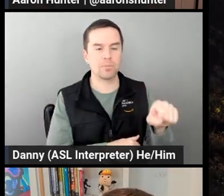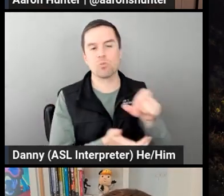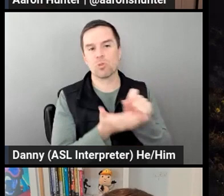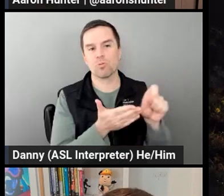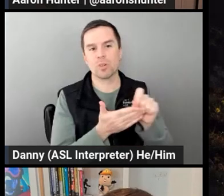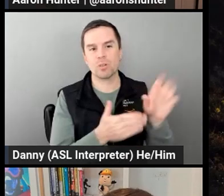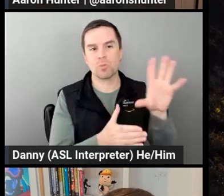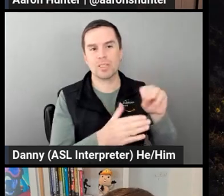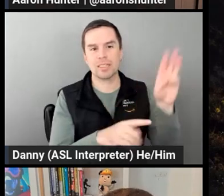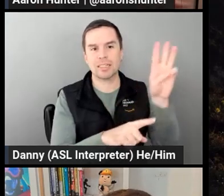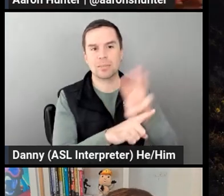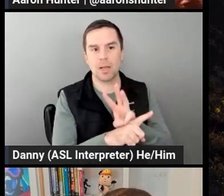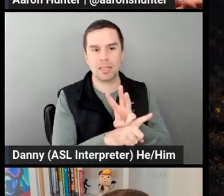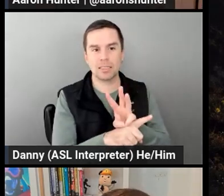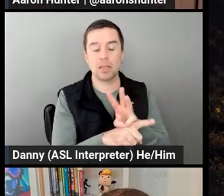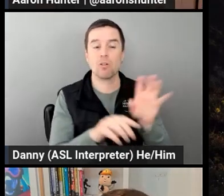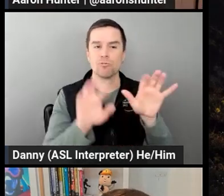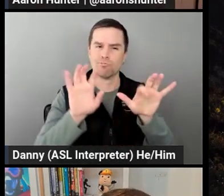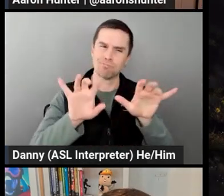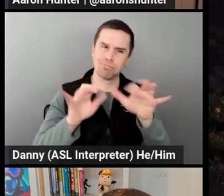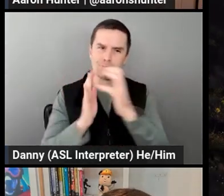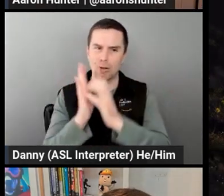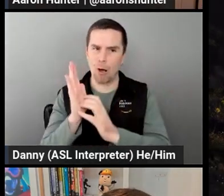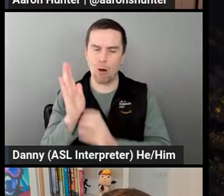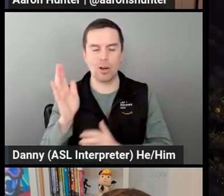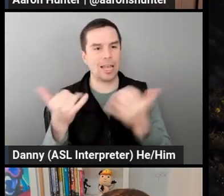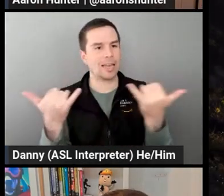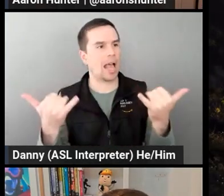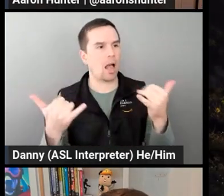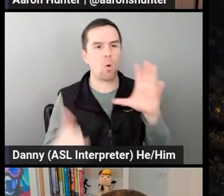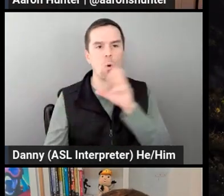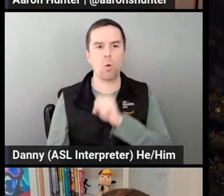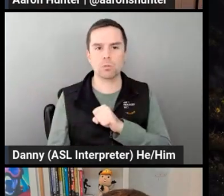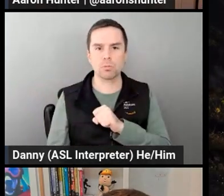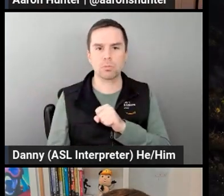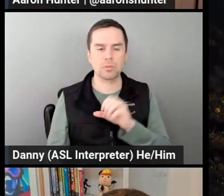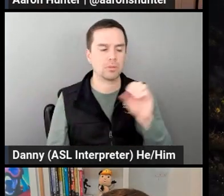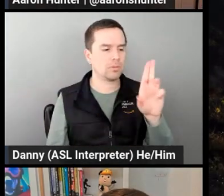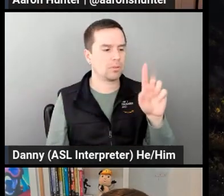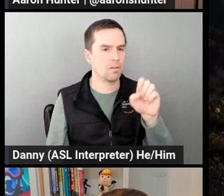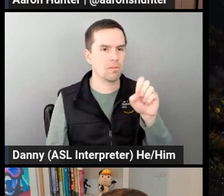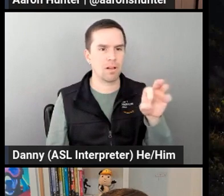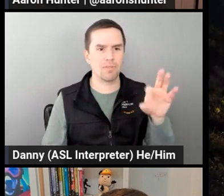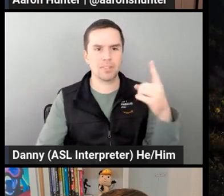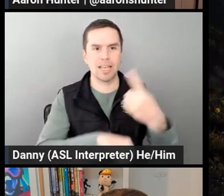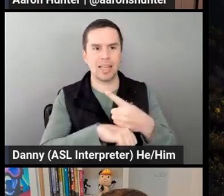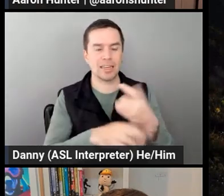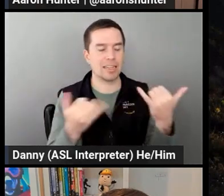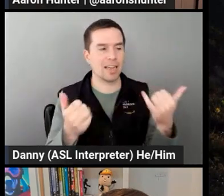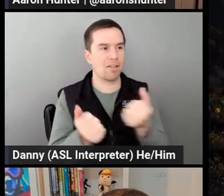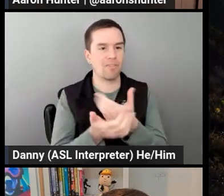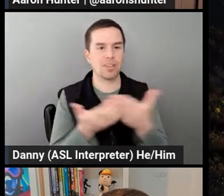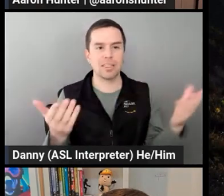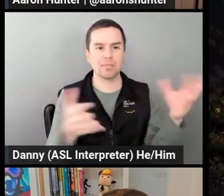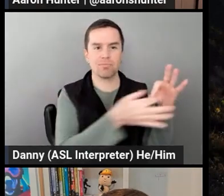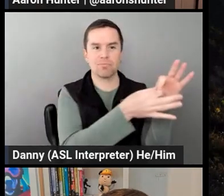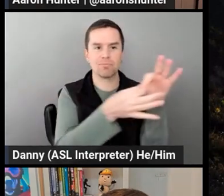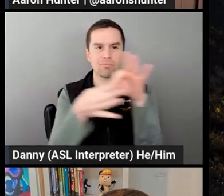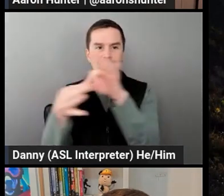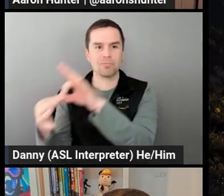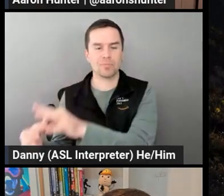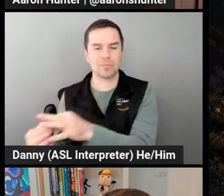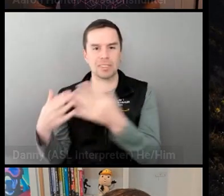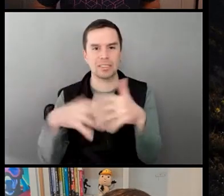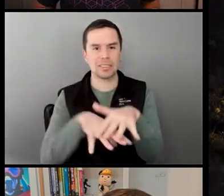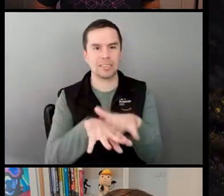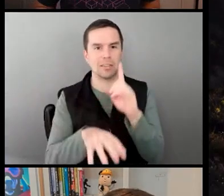and they were out of date, right? If they're even in date to start with, right? Whereas this is keeping everything in sync for me. And I have this instant grok of like, oh yeah, that's